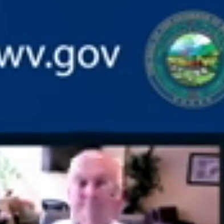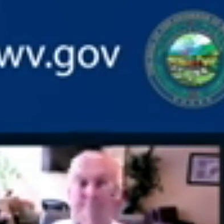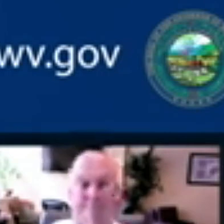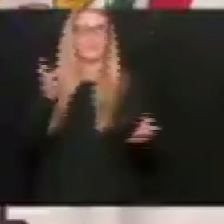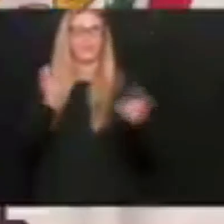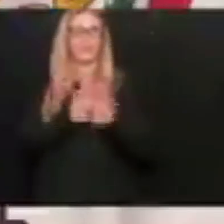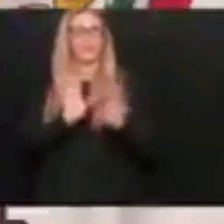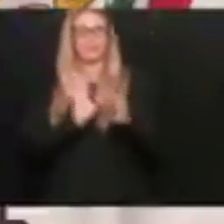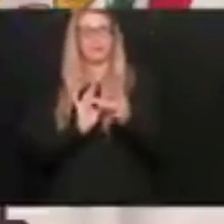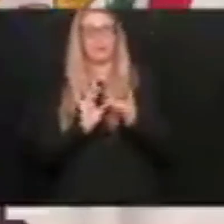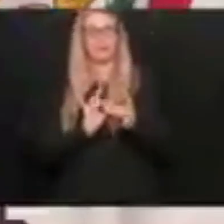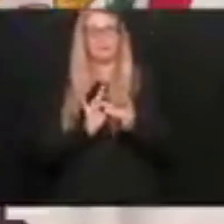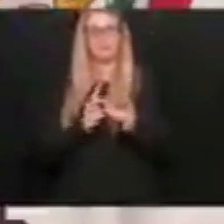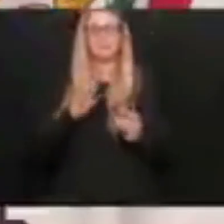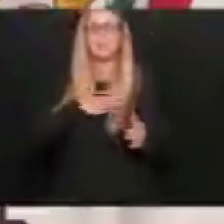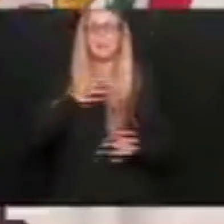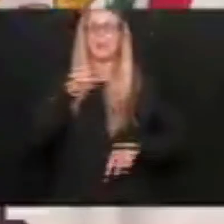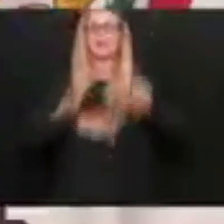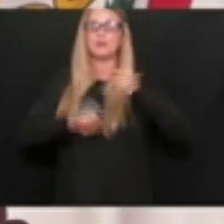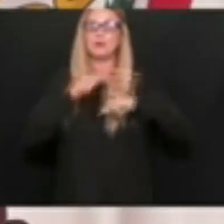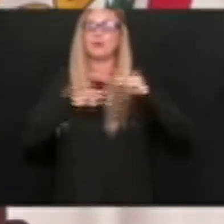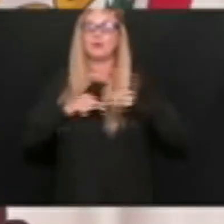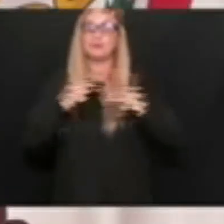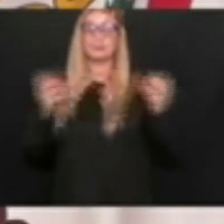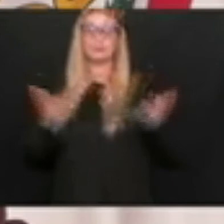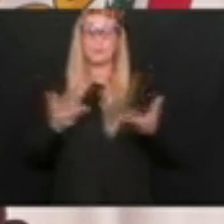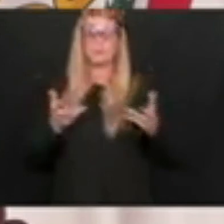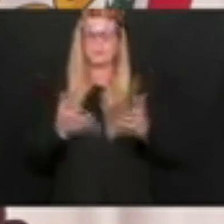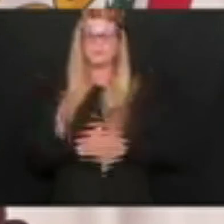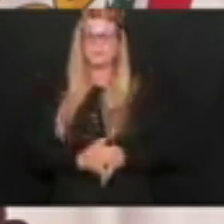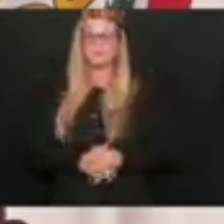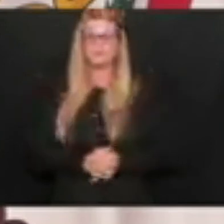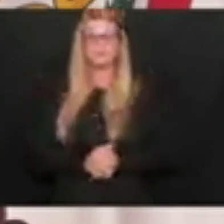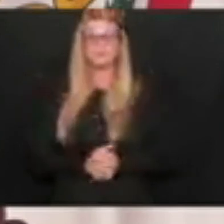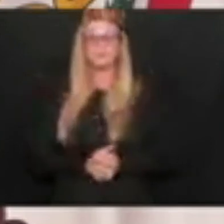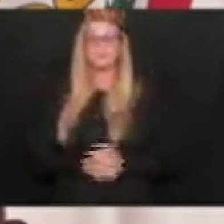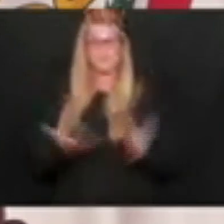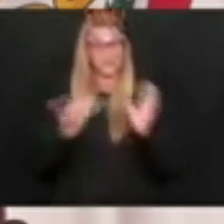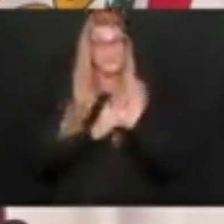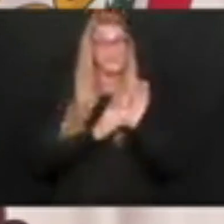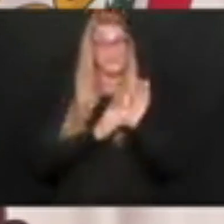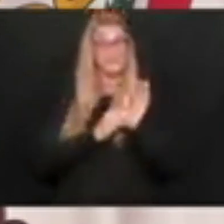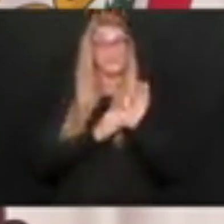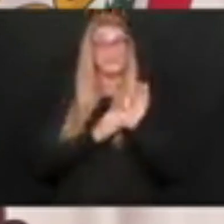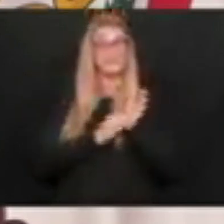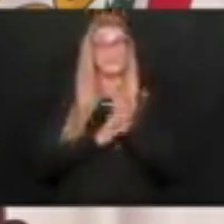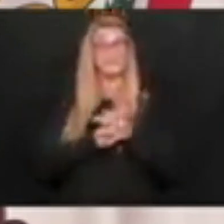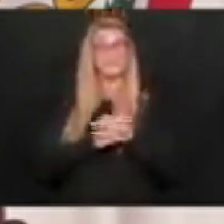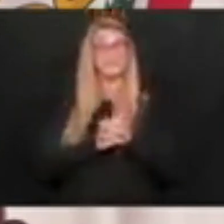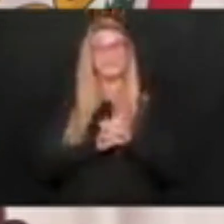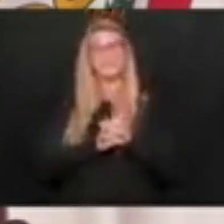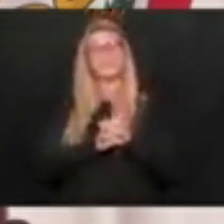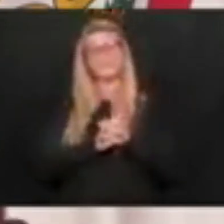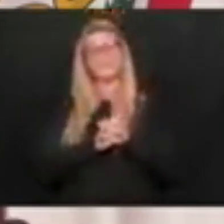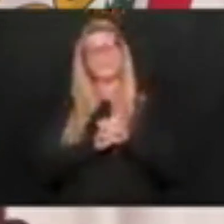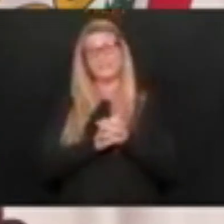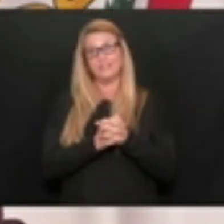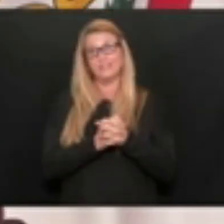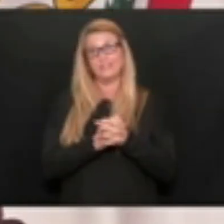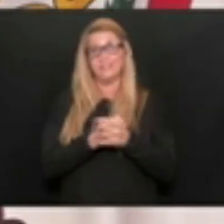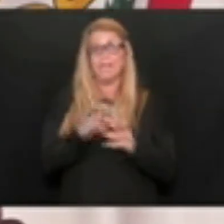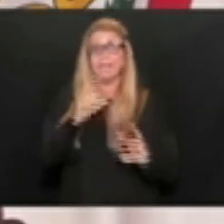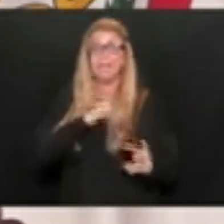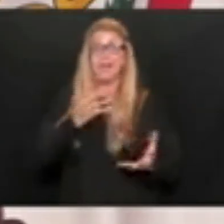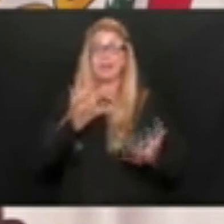Well, I'm gonna go back to just this, and again, When I really want you to pay